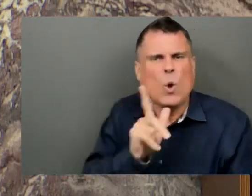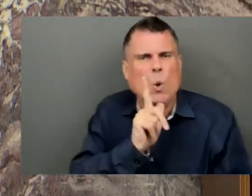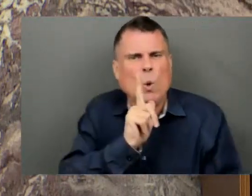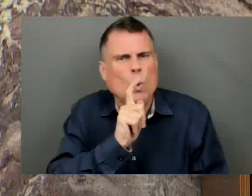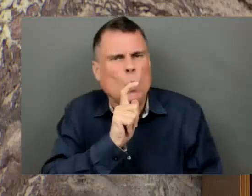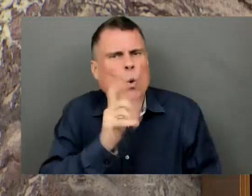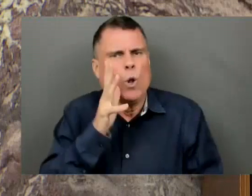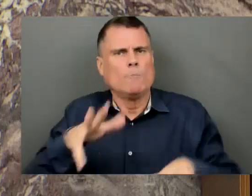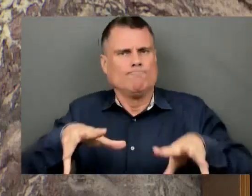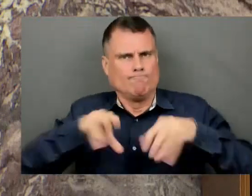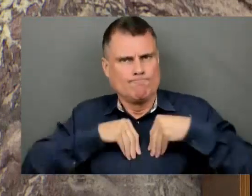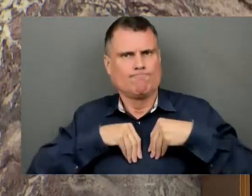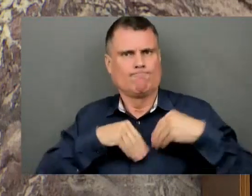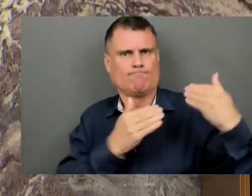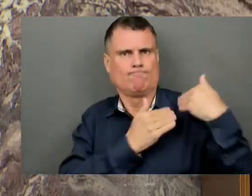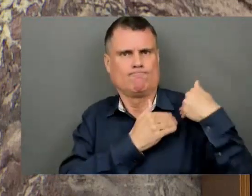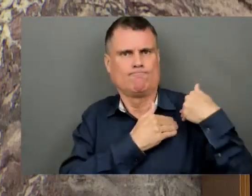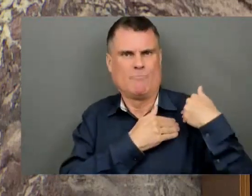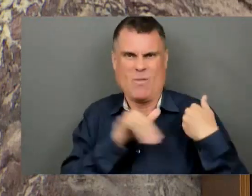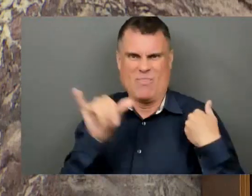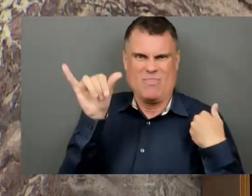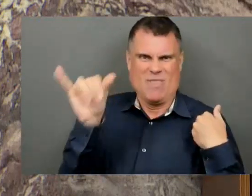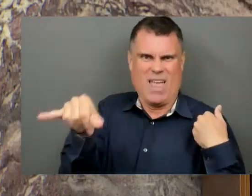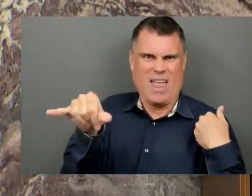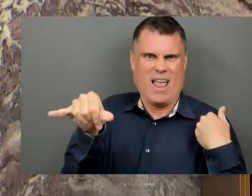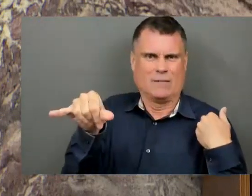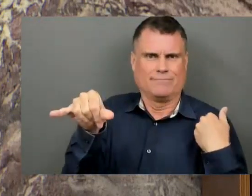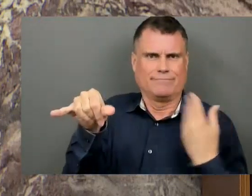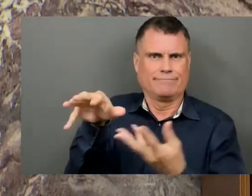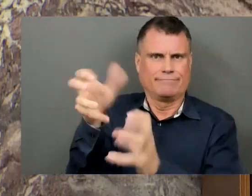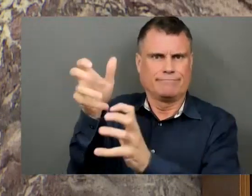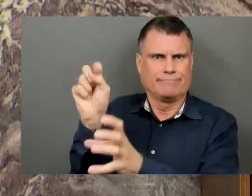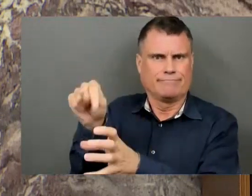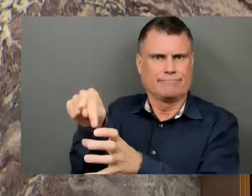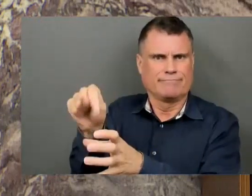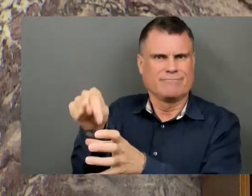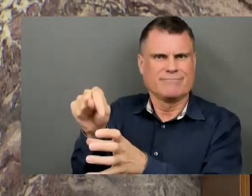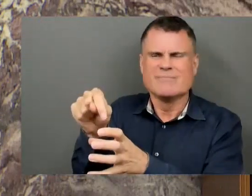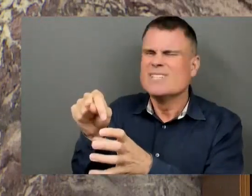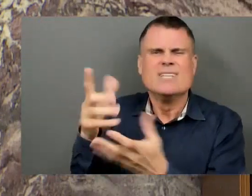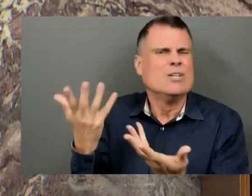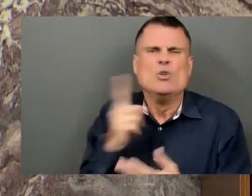complete and utter failure so it never happens again?